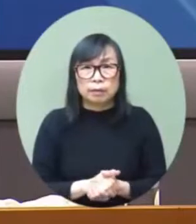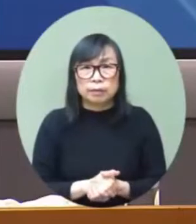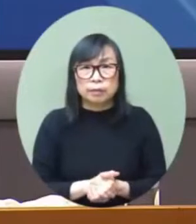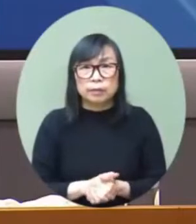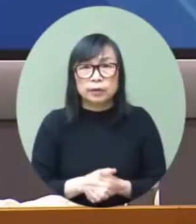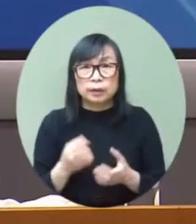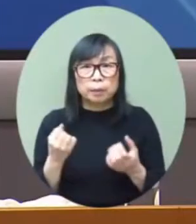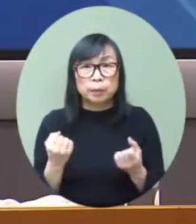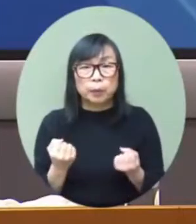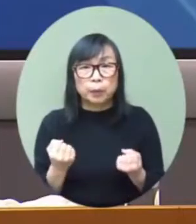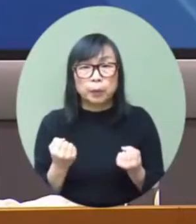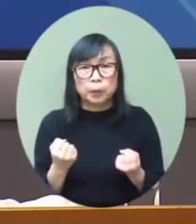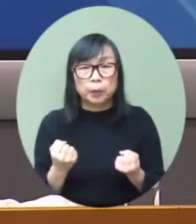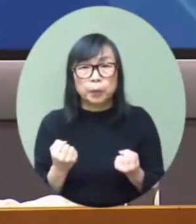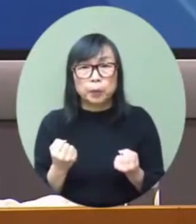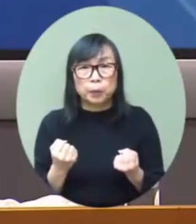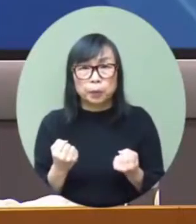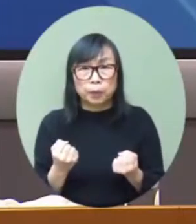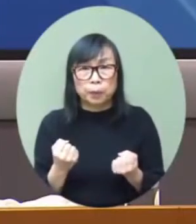But overall,